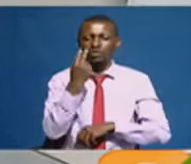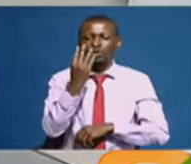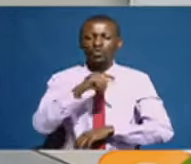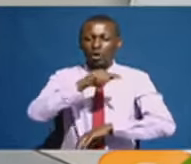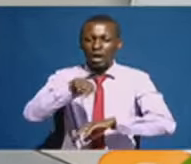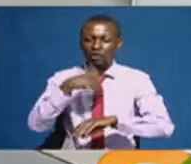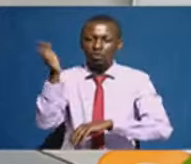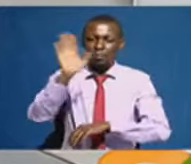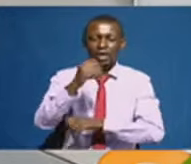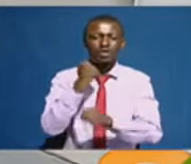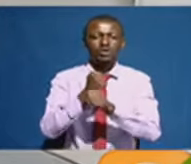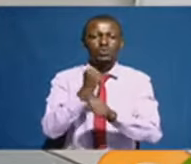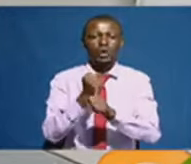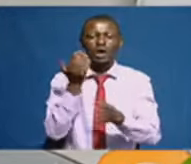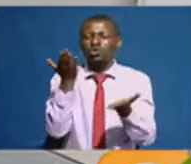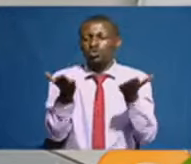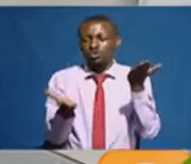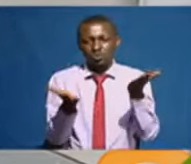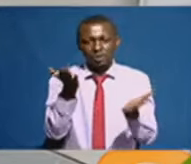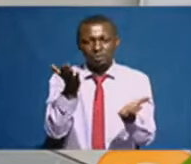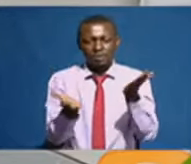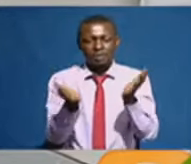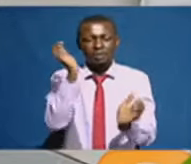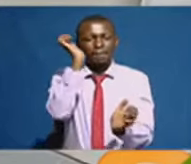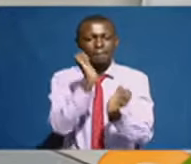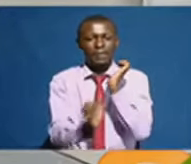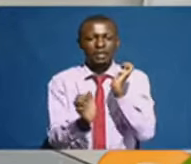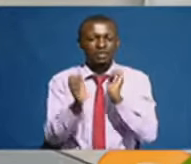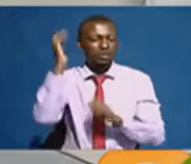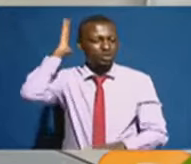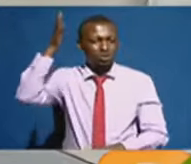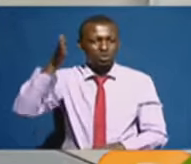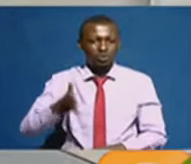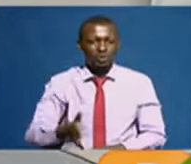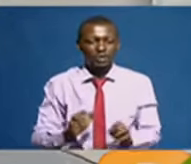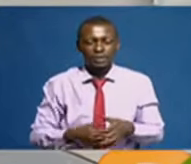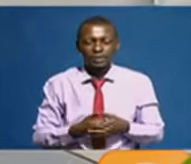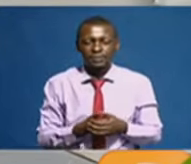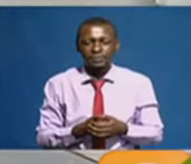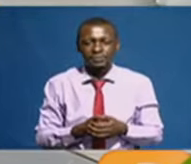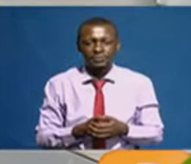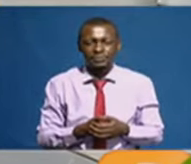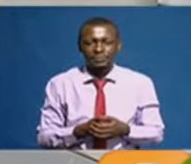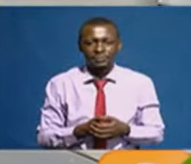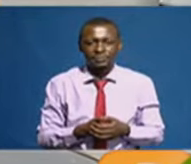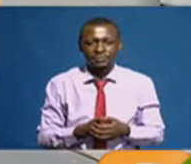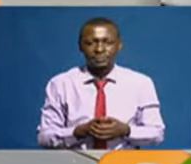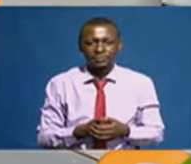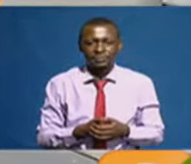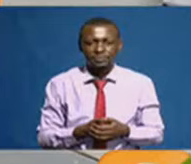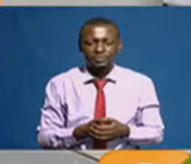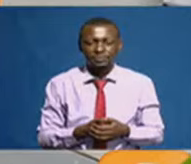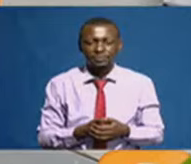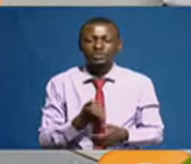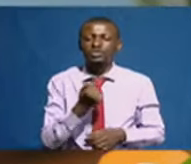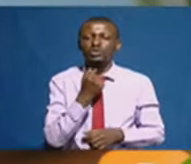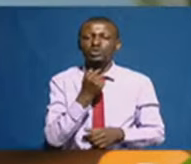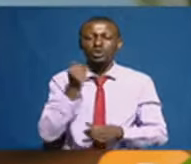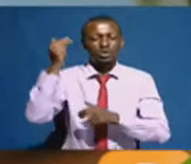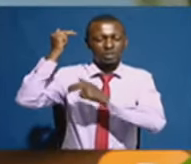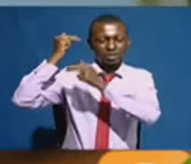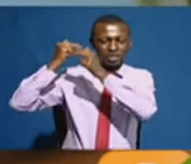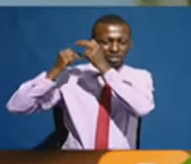get back to work or face consequences. And history of the trade unions tell us that, you